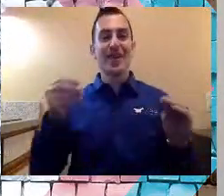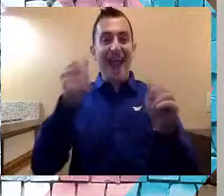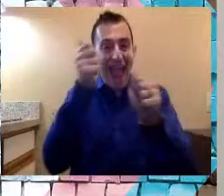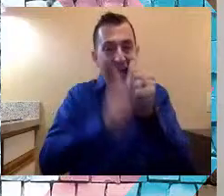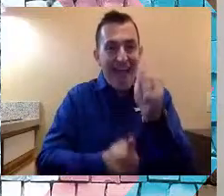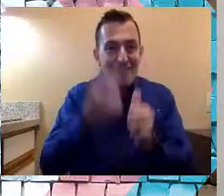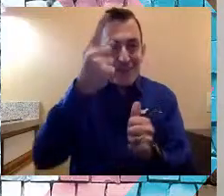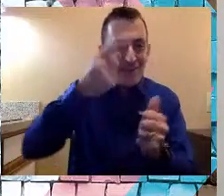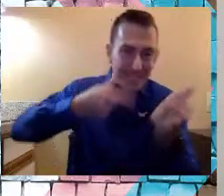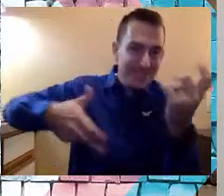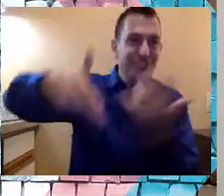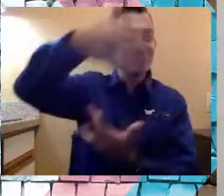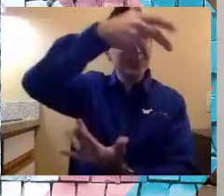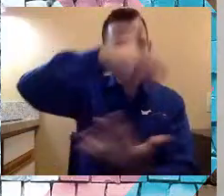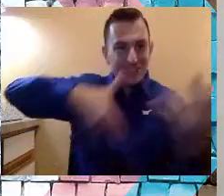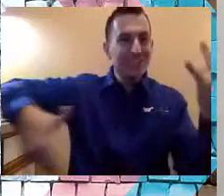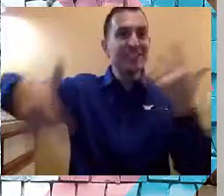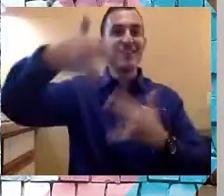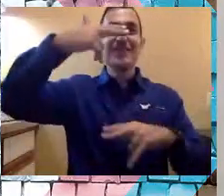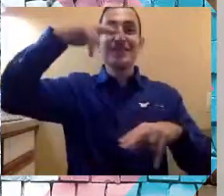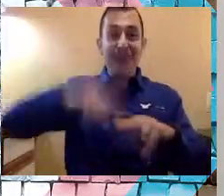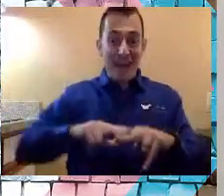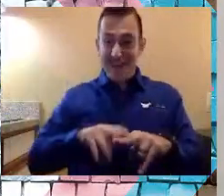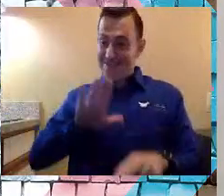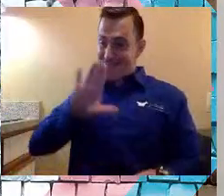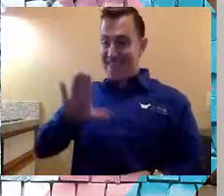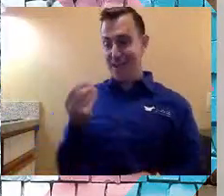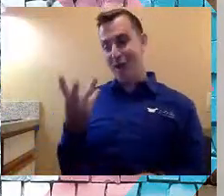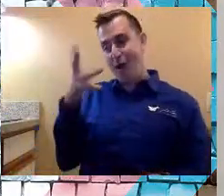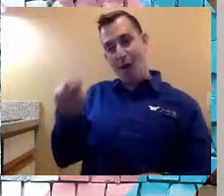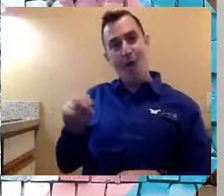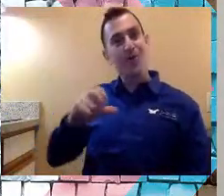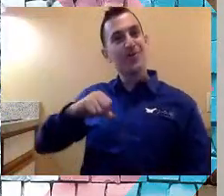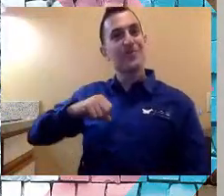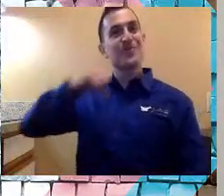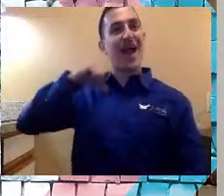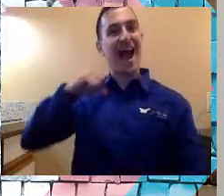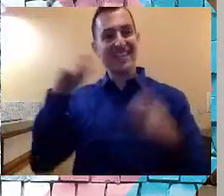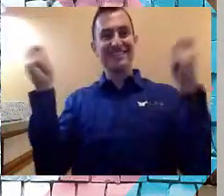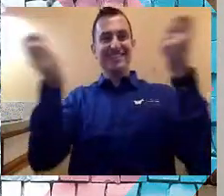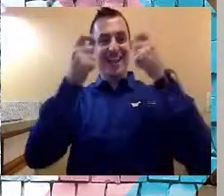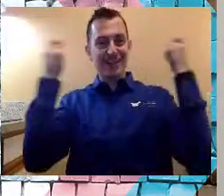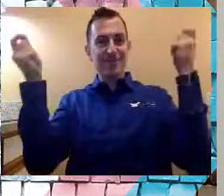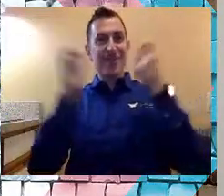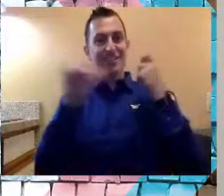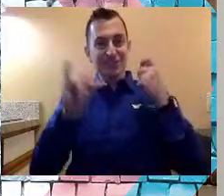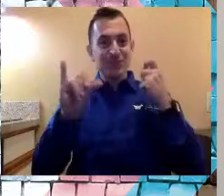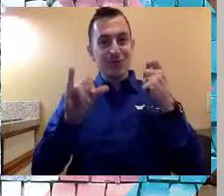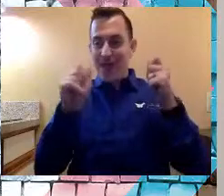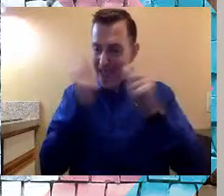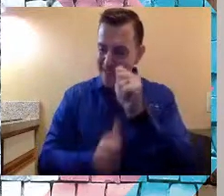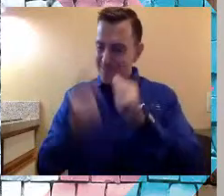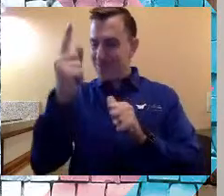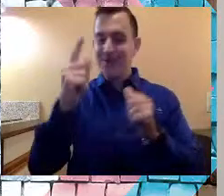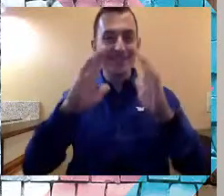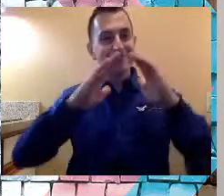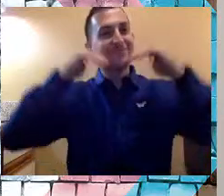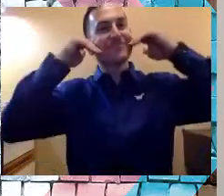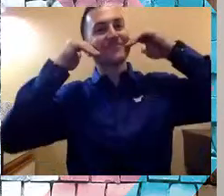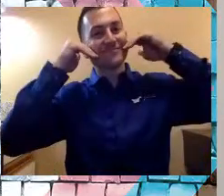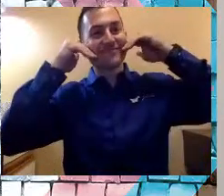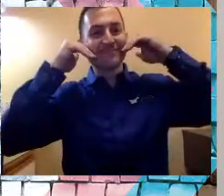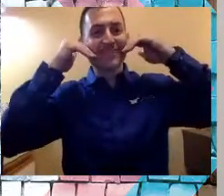looks like they're having their own pride celebration as well. Everyone is so happy. Well, go find this